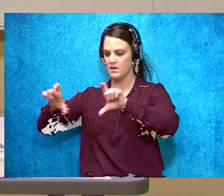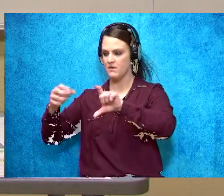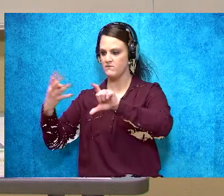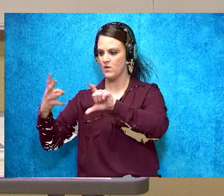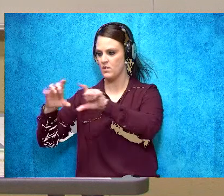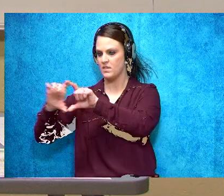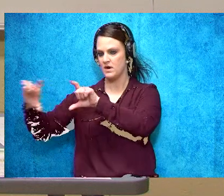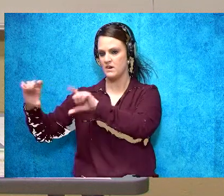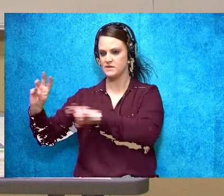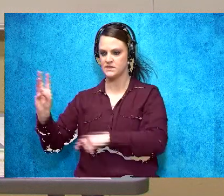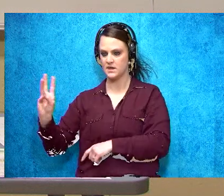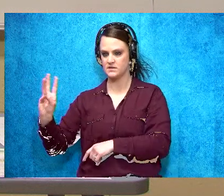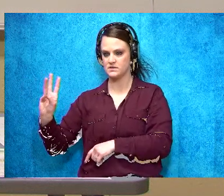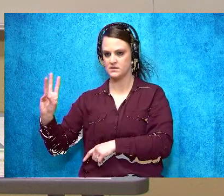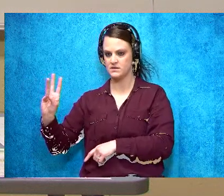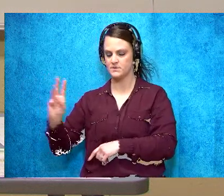6.